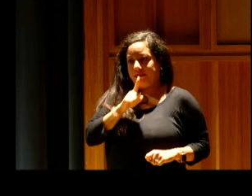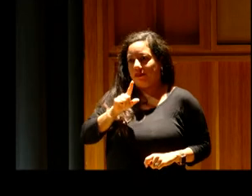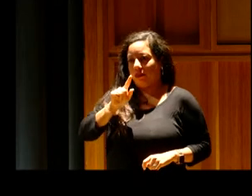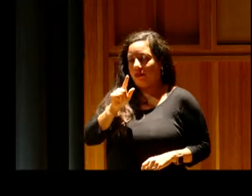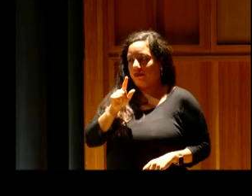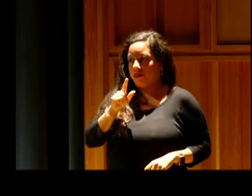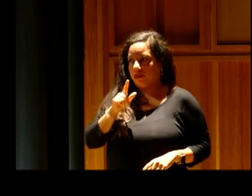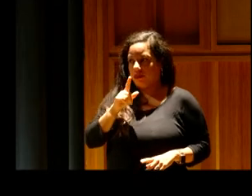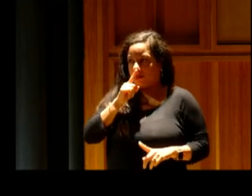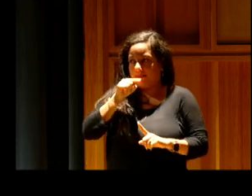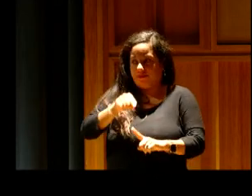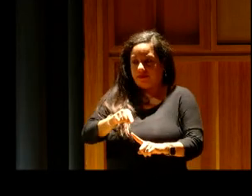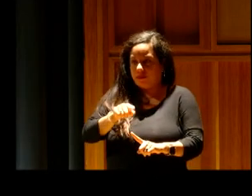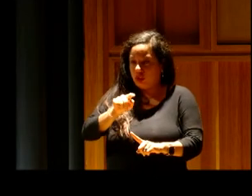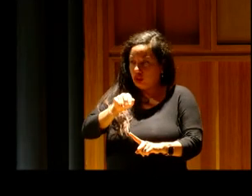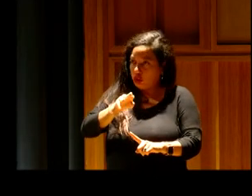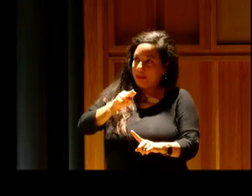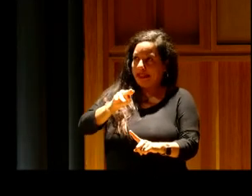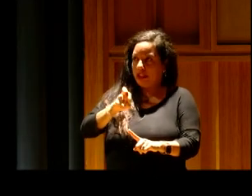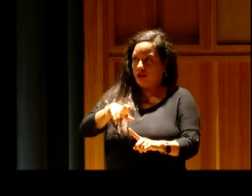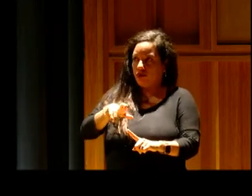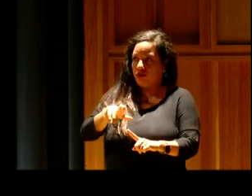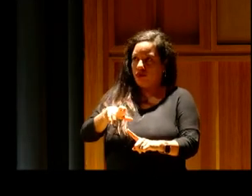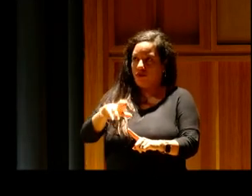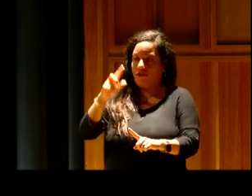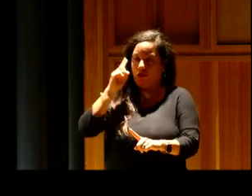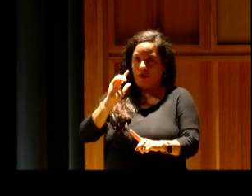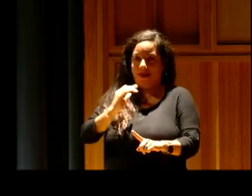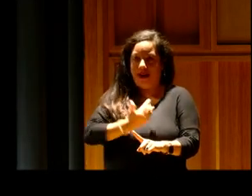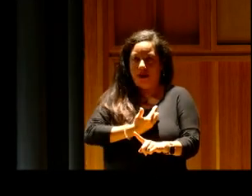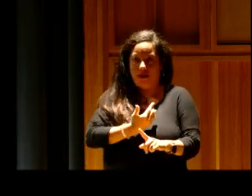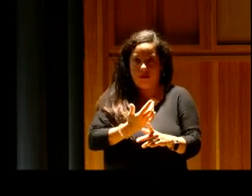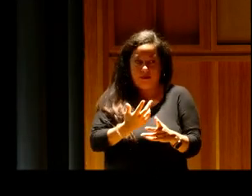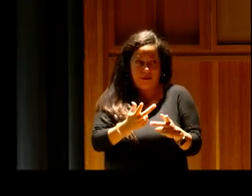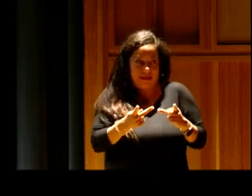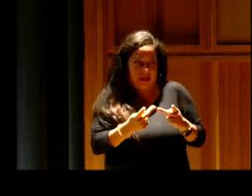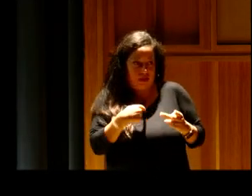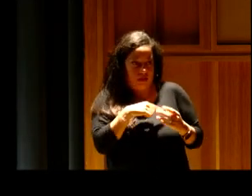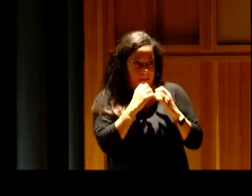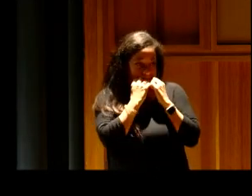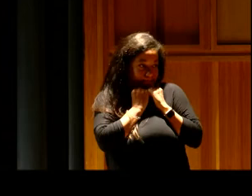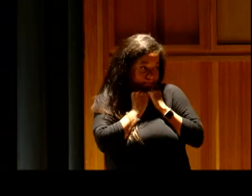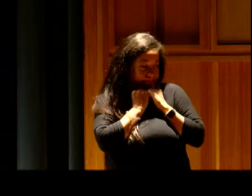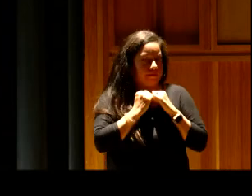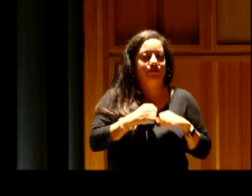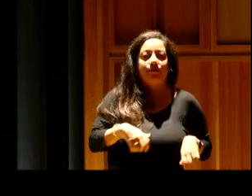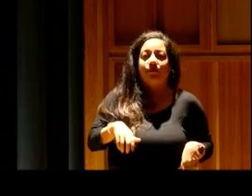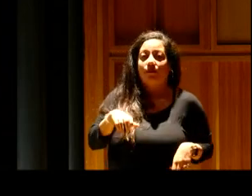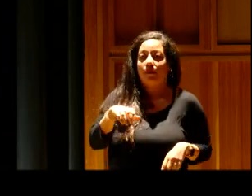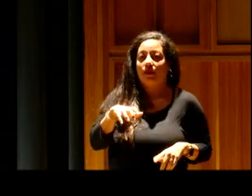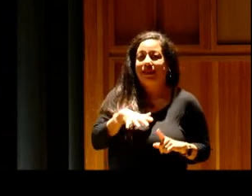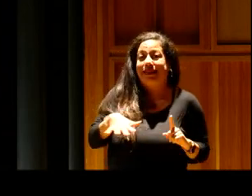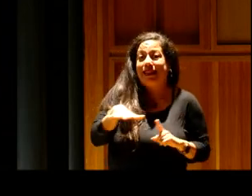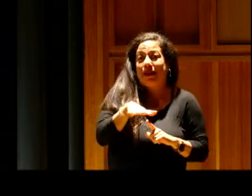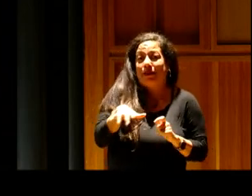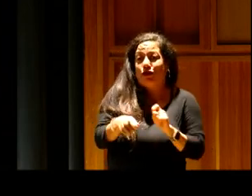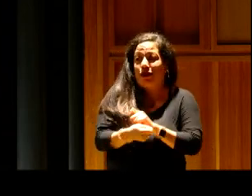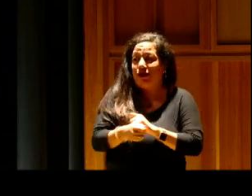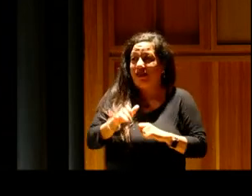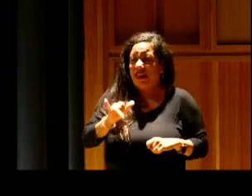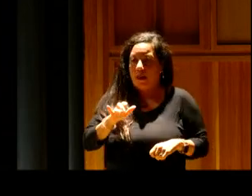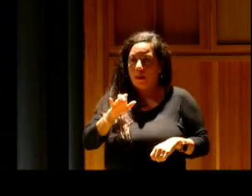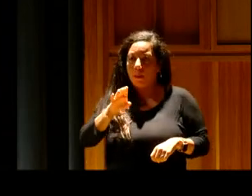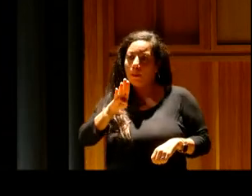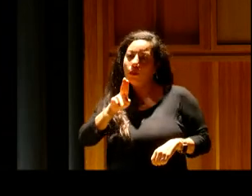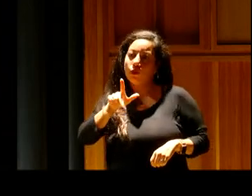and our historic heritage and the places we love. Climate change is that bulldozer that's